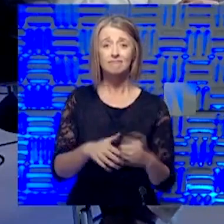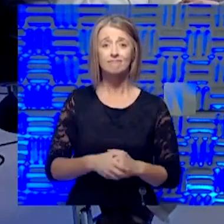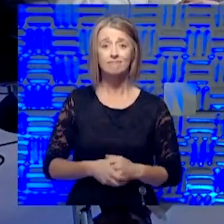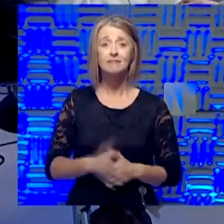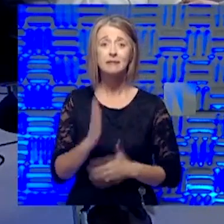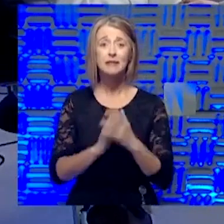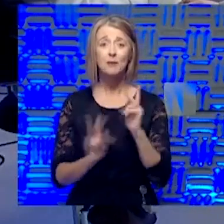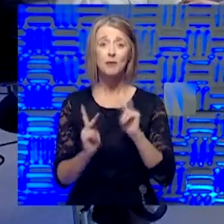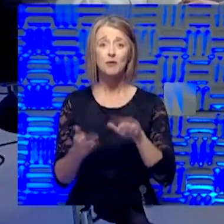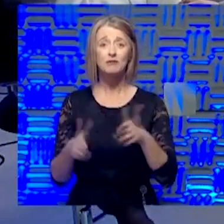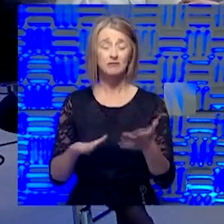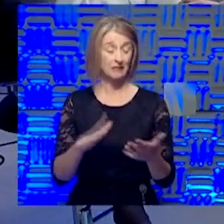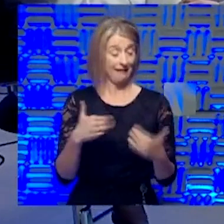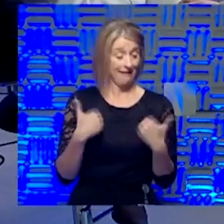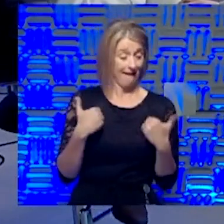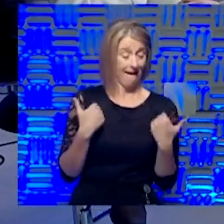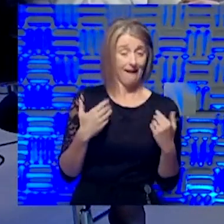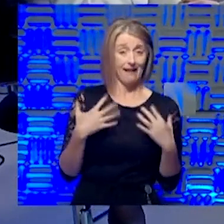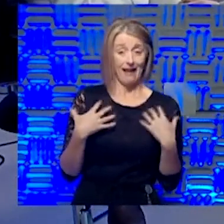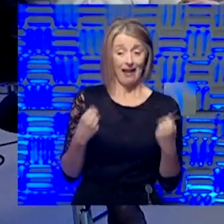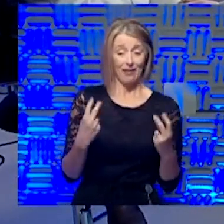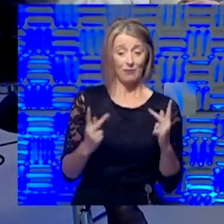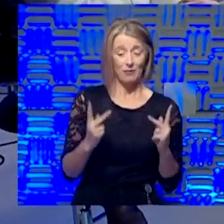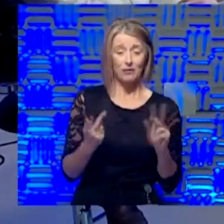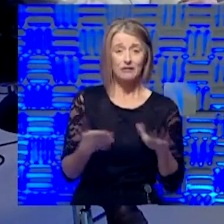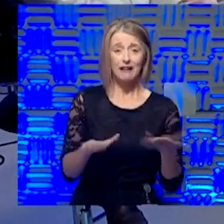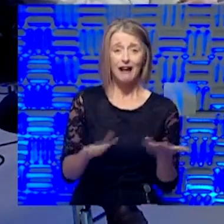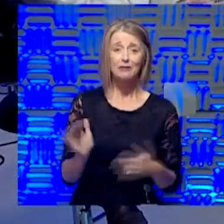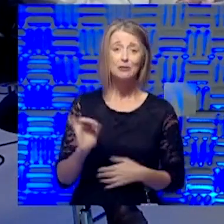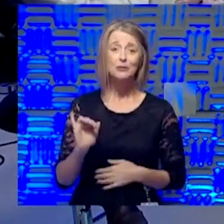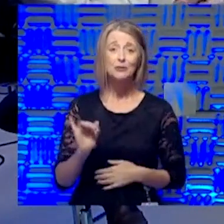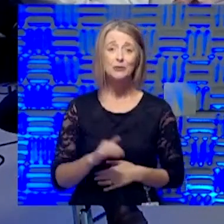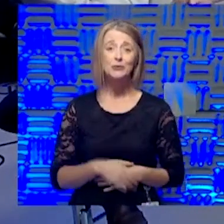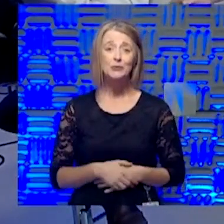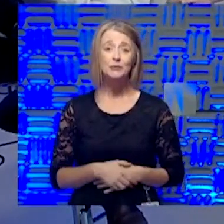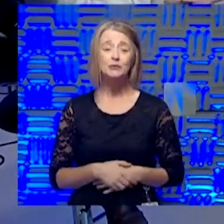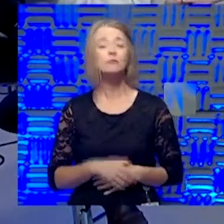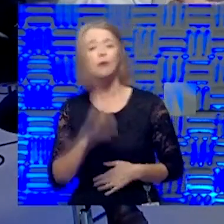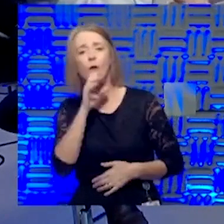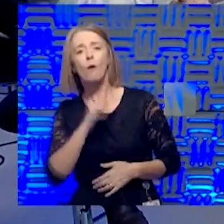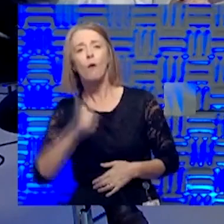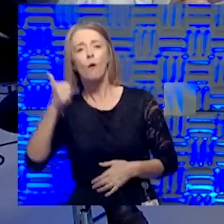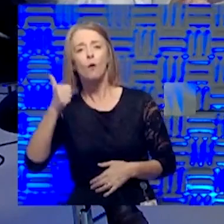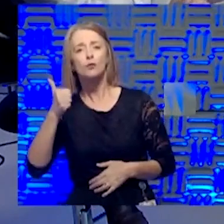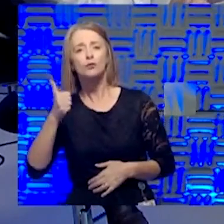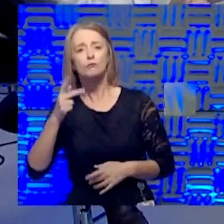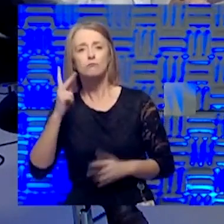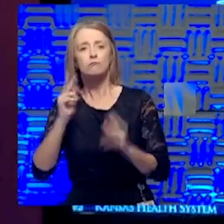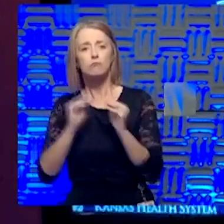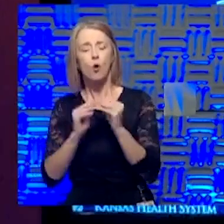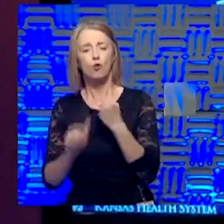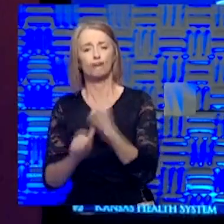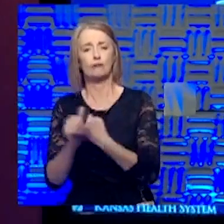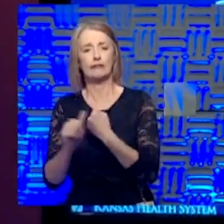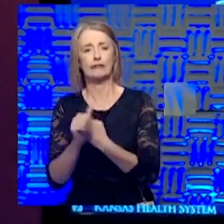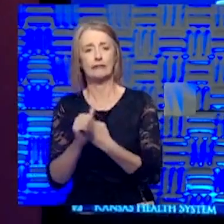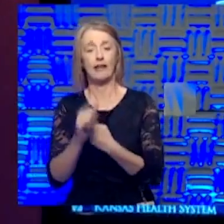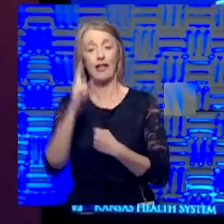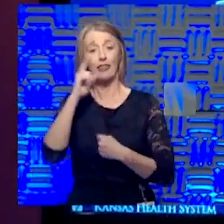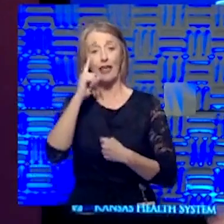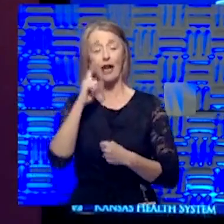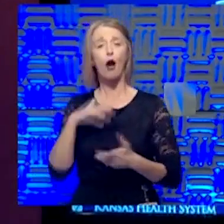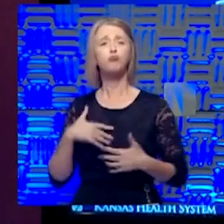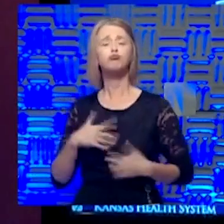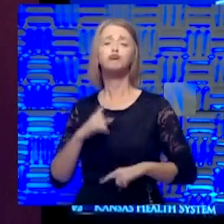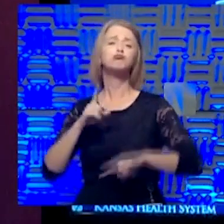who were otherwise healthy and young. Now, again, the preponderance is older and more difficult diseases, but don't think you're immune